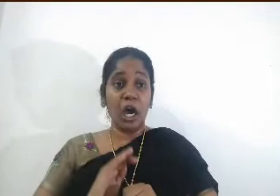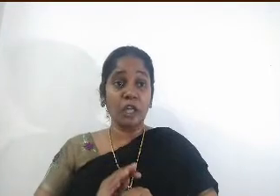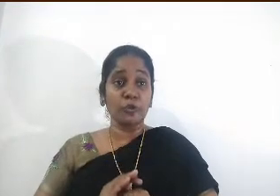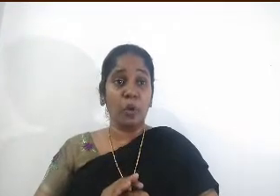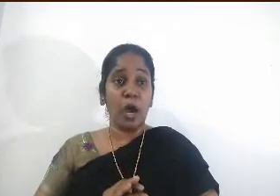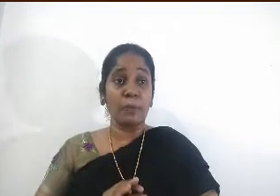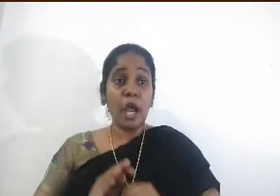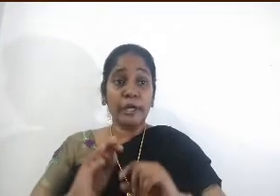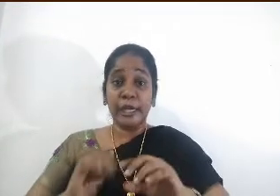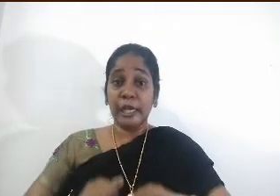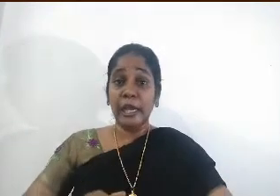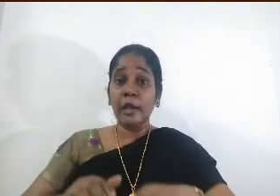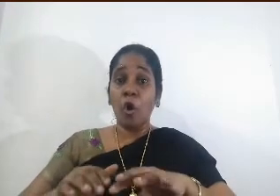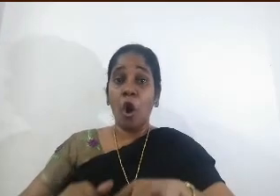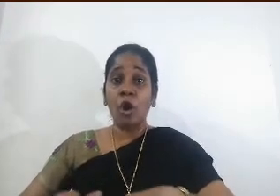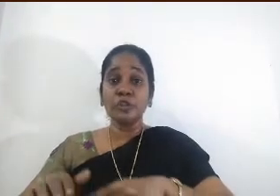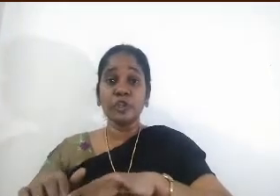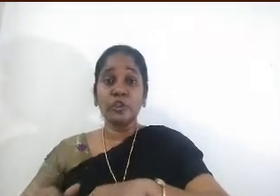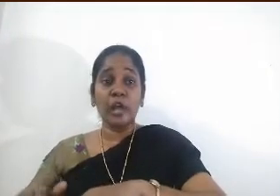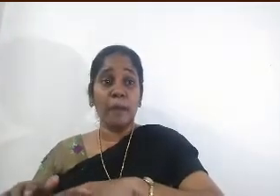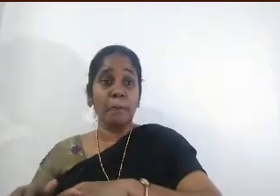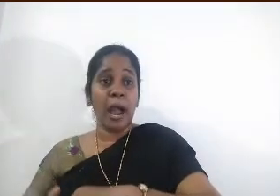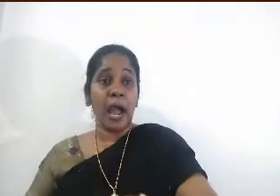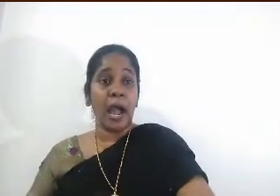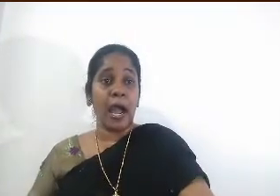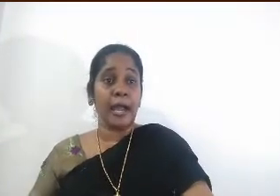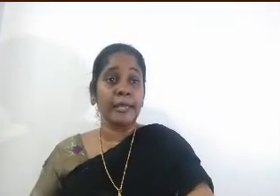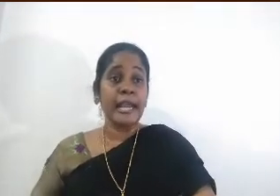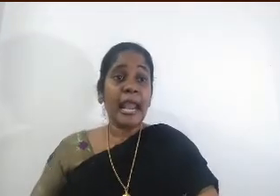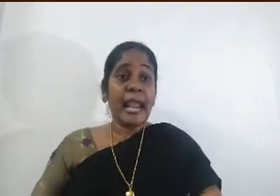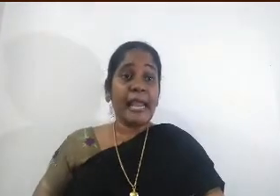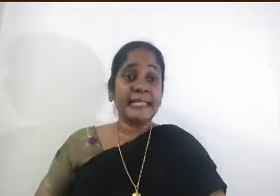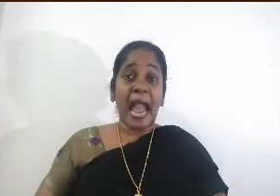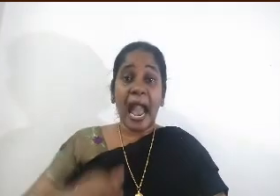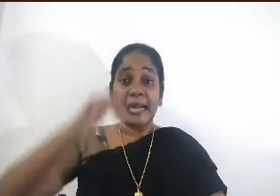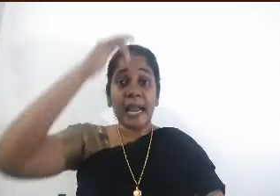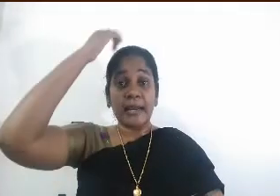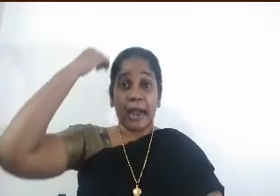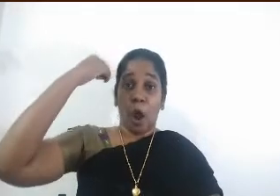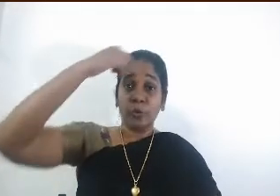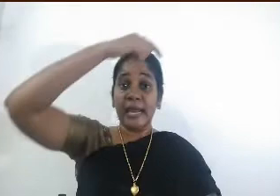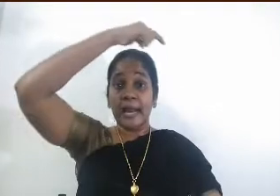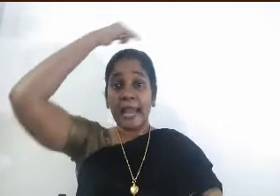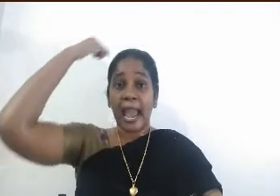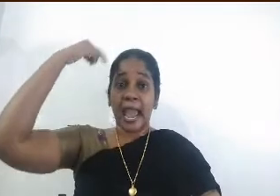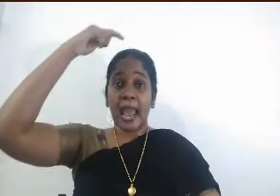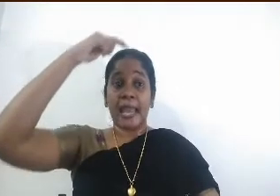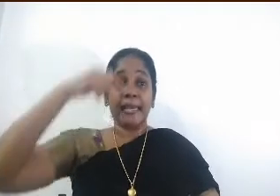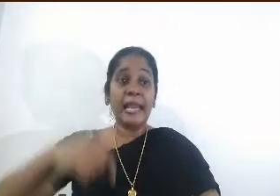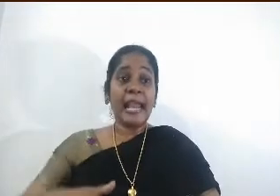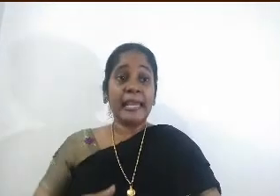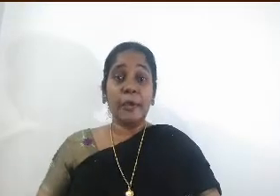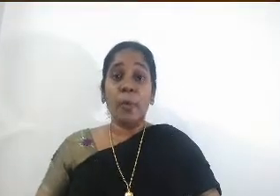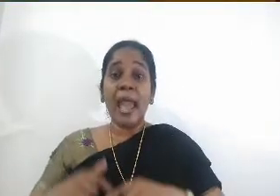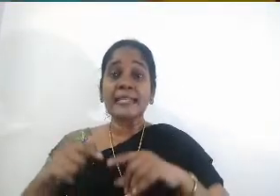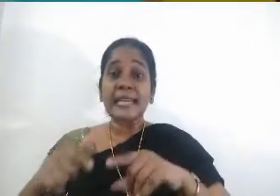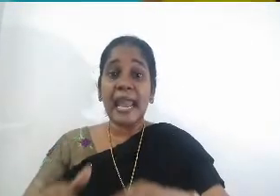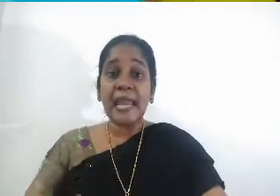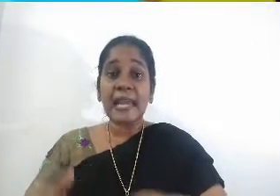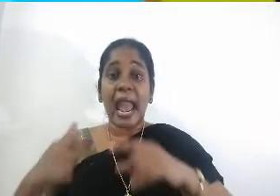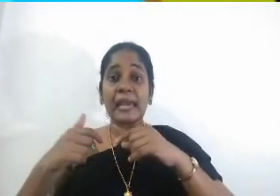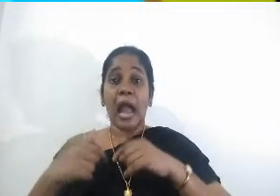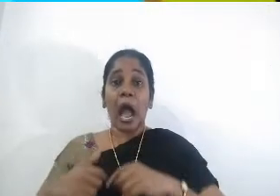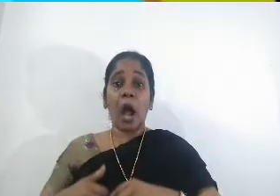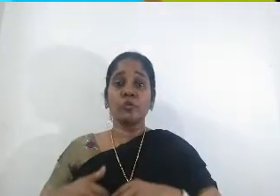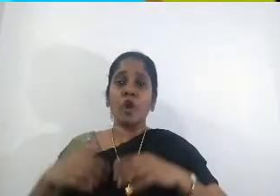an earthworm digging holes in the mud. It had a rounded head. He went